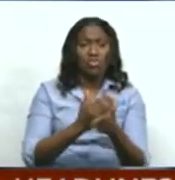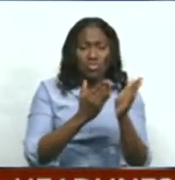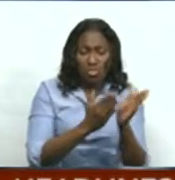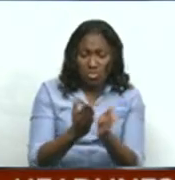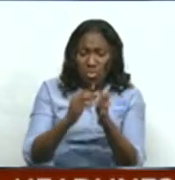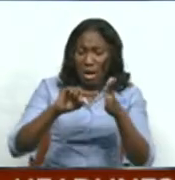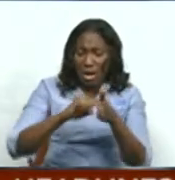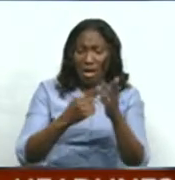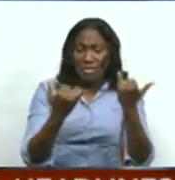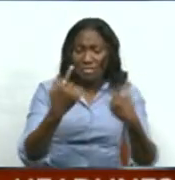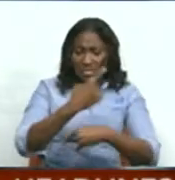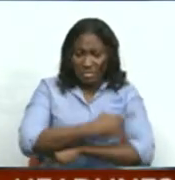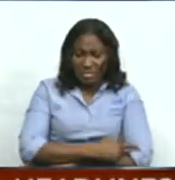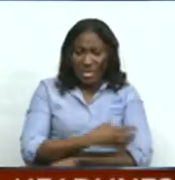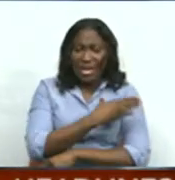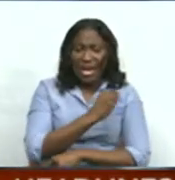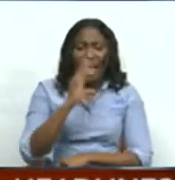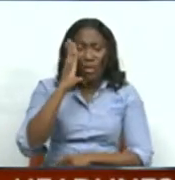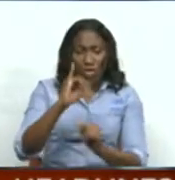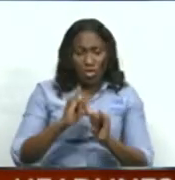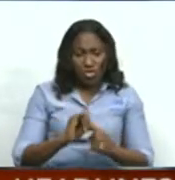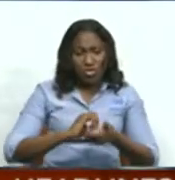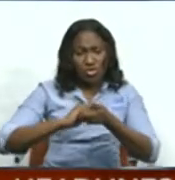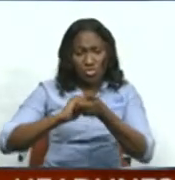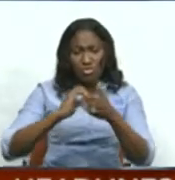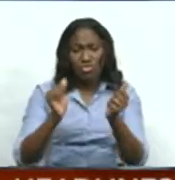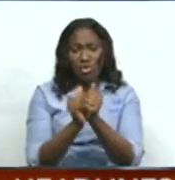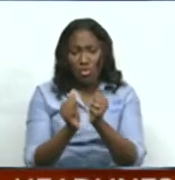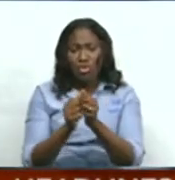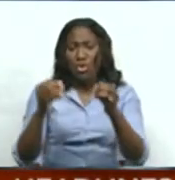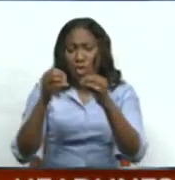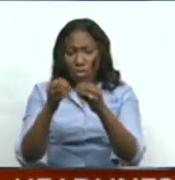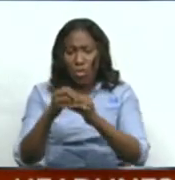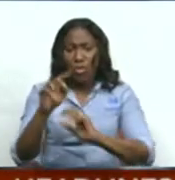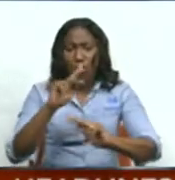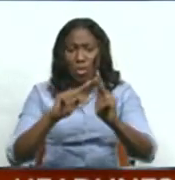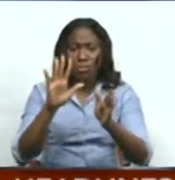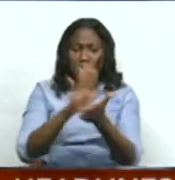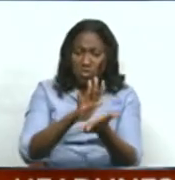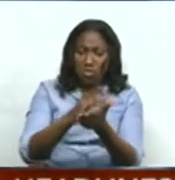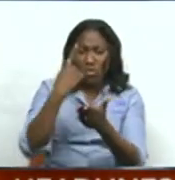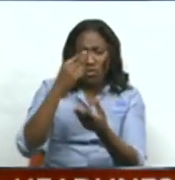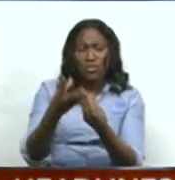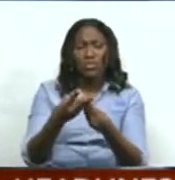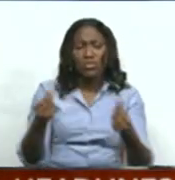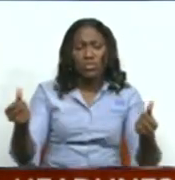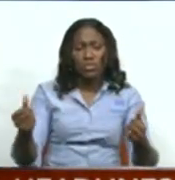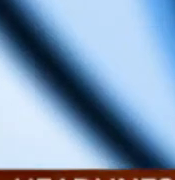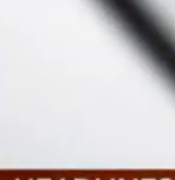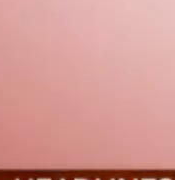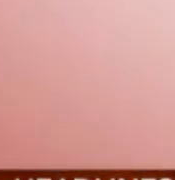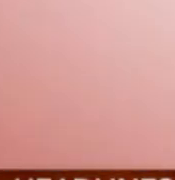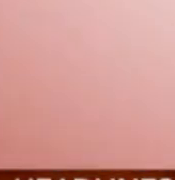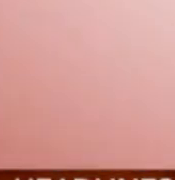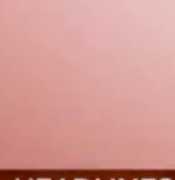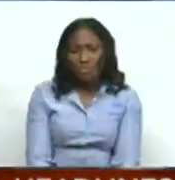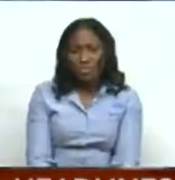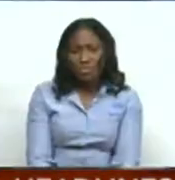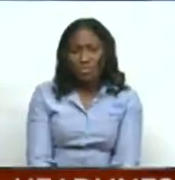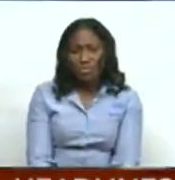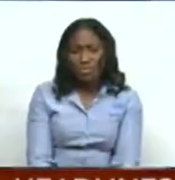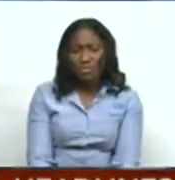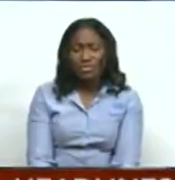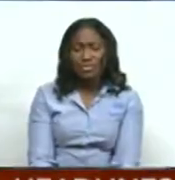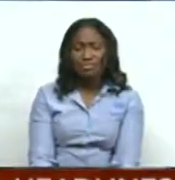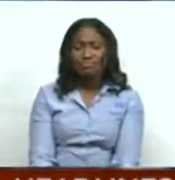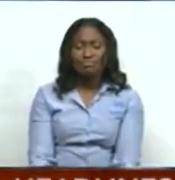He also agreed to continue collaborating and a follow-up meeting with more stakeholders to develop solutions in the coming weeks.